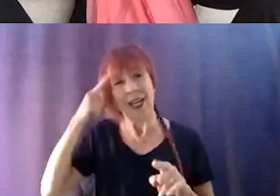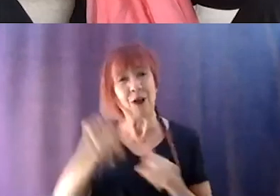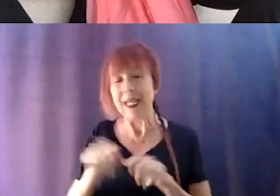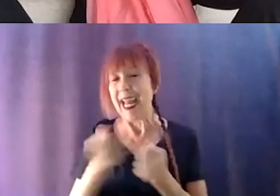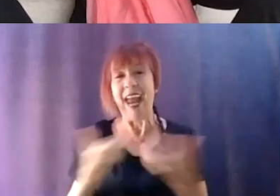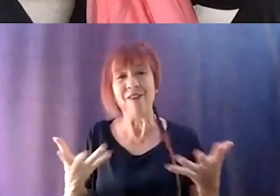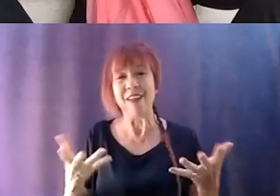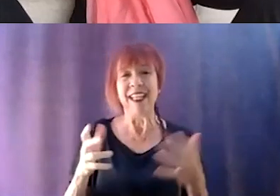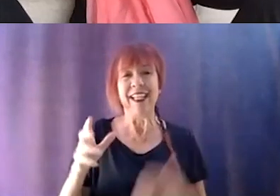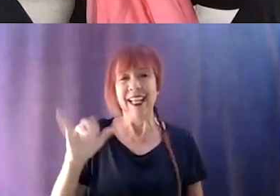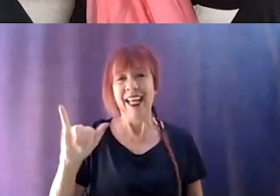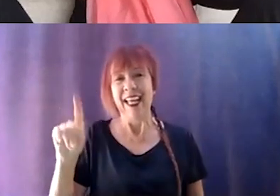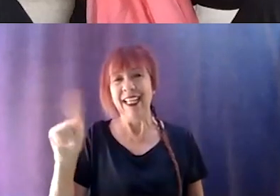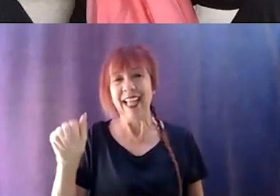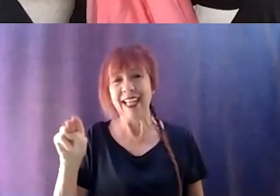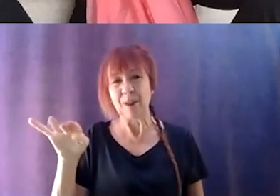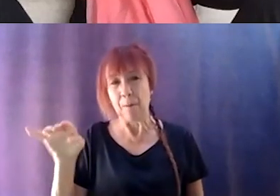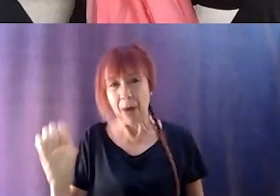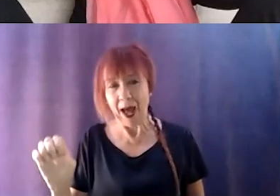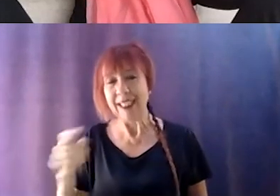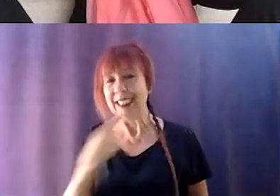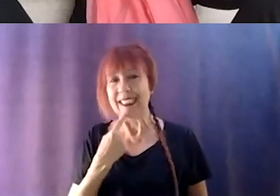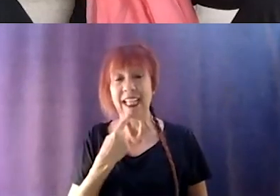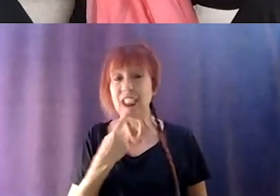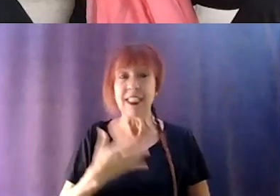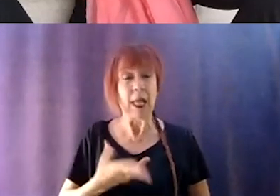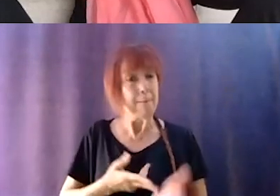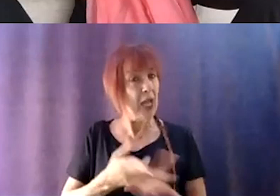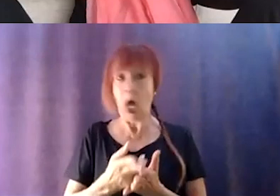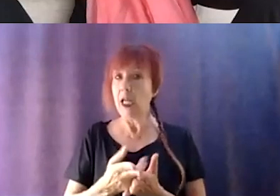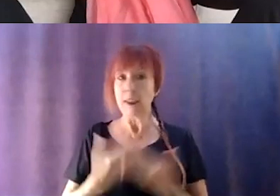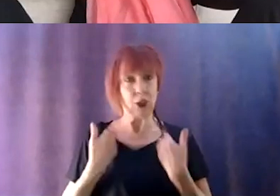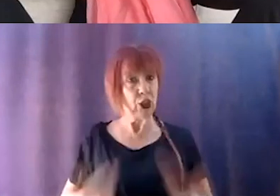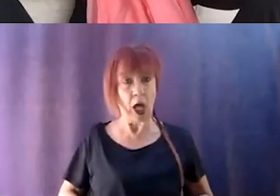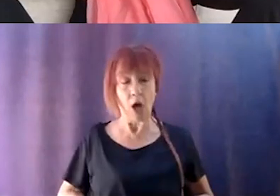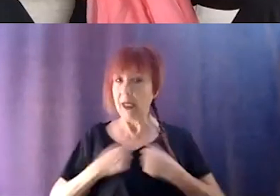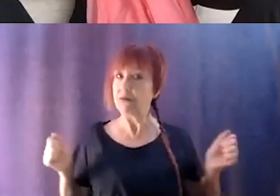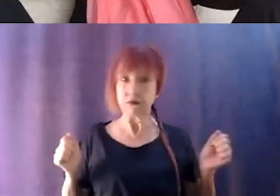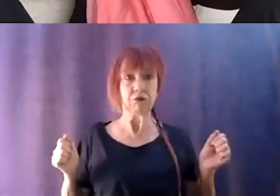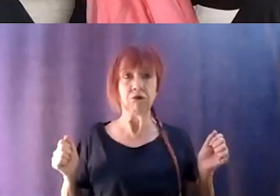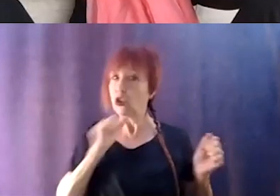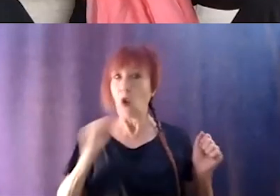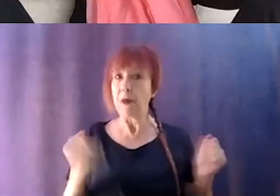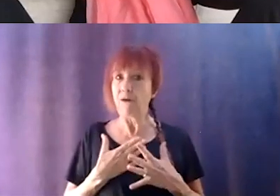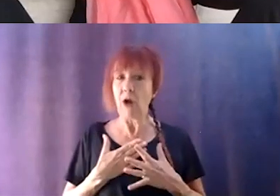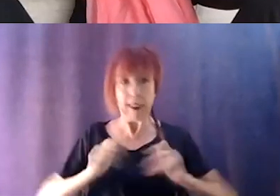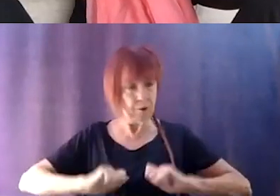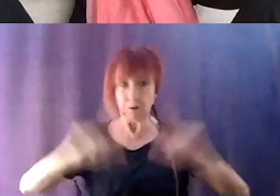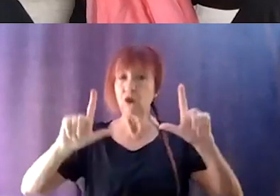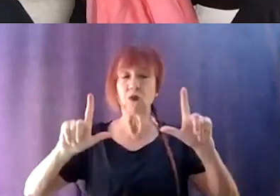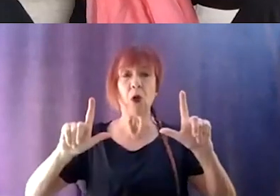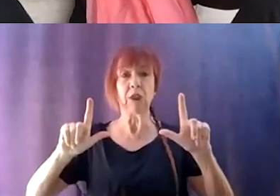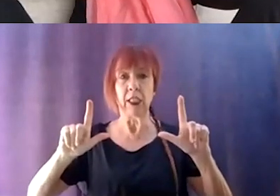And yeah, I think be yourself and don't be afraid of being yourself, and don't be afraid of posting about it in